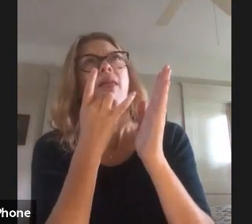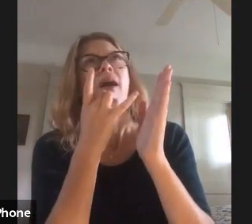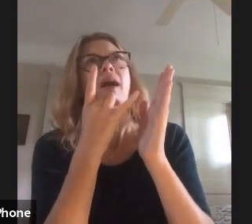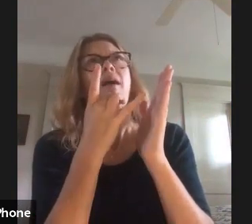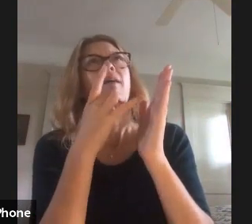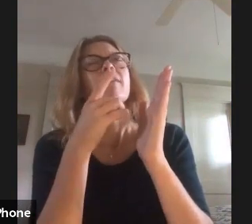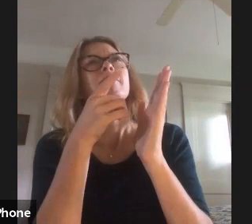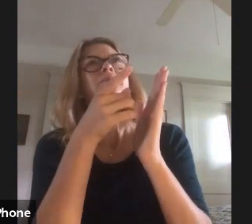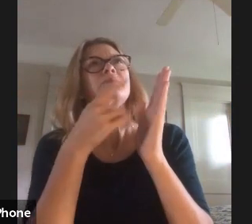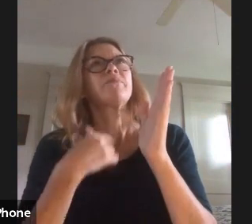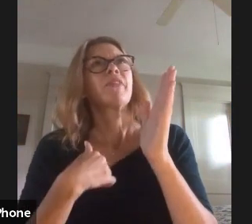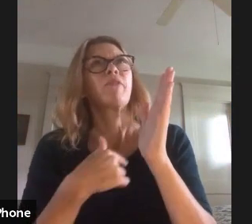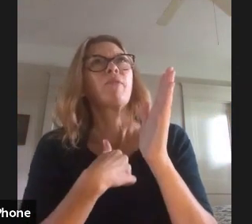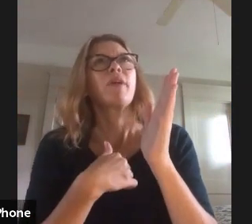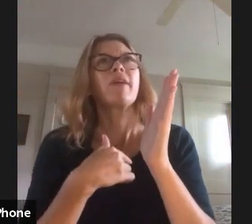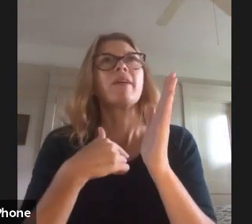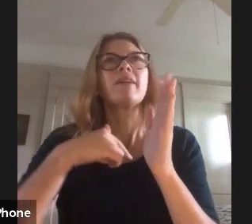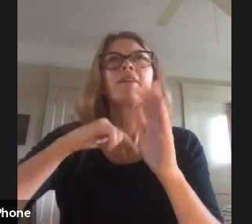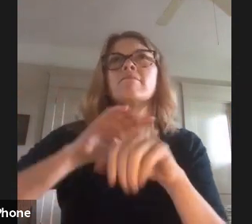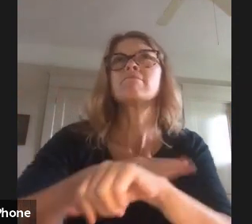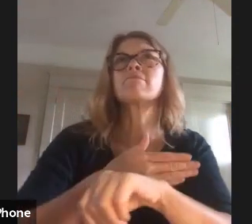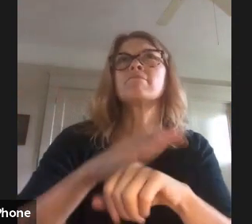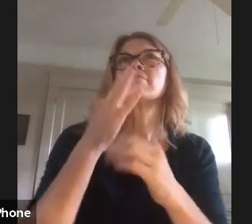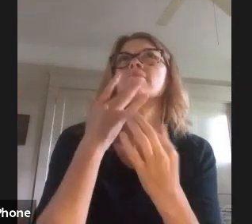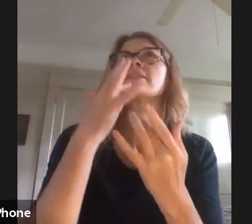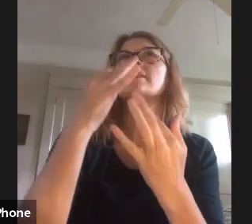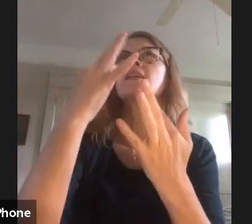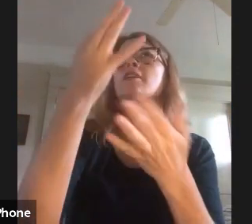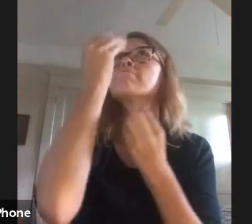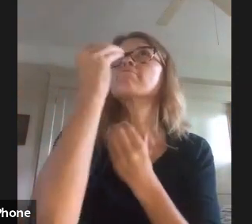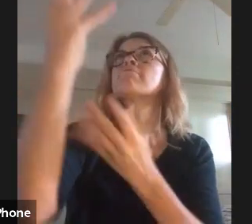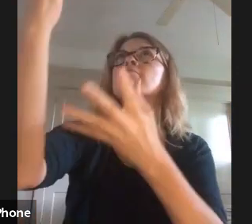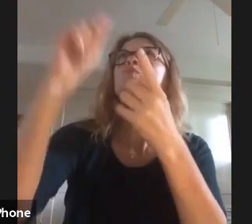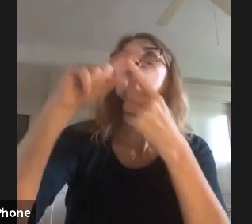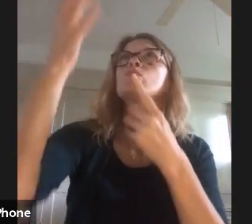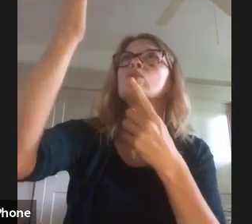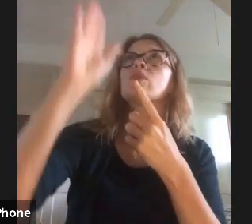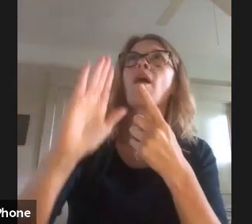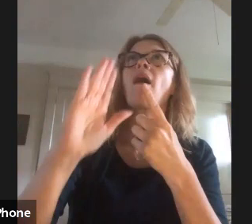O God, Father, Son, and Holy